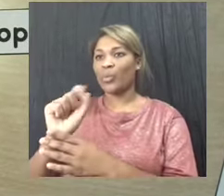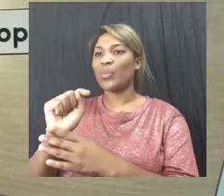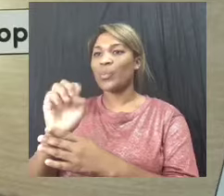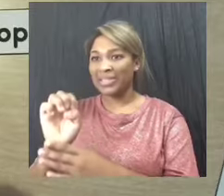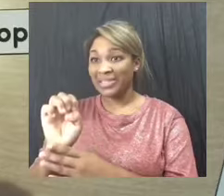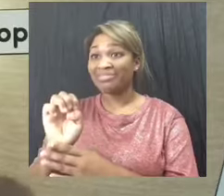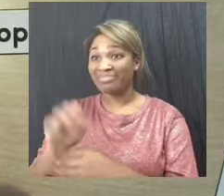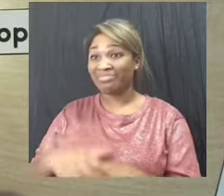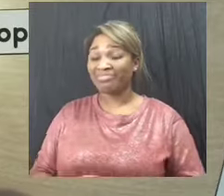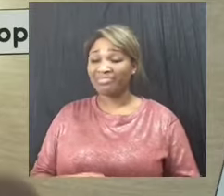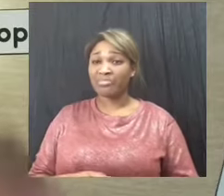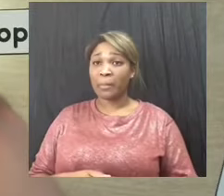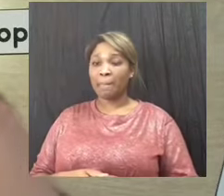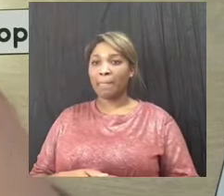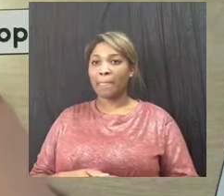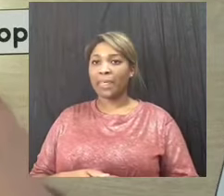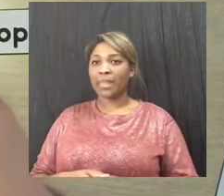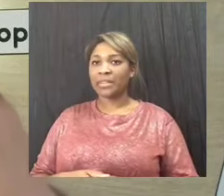Living things